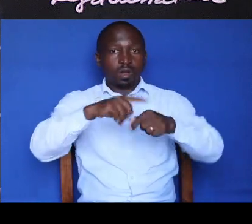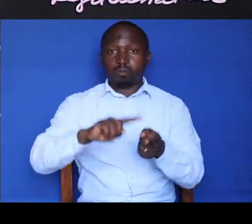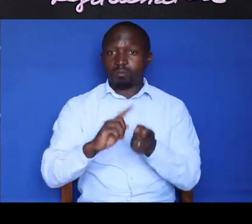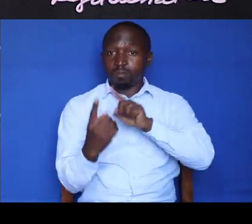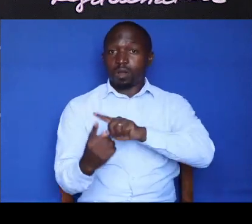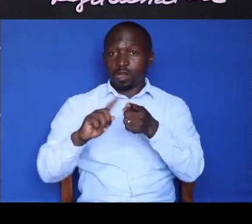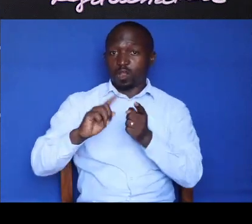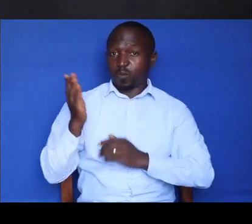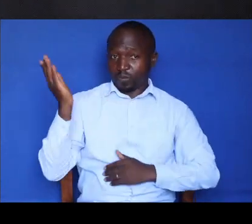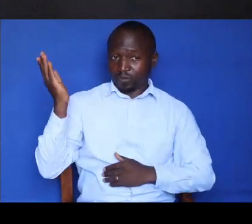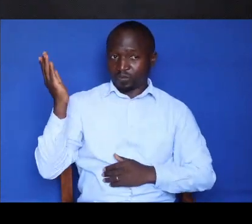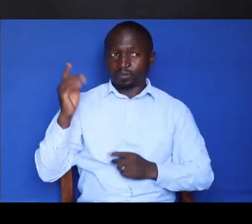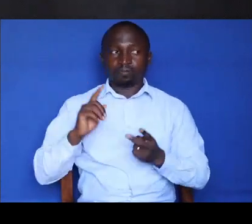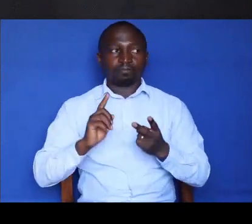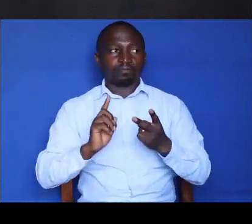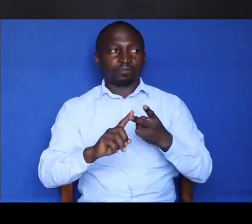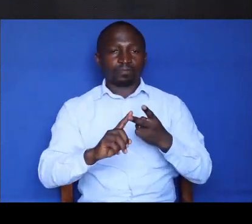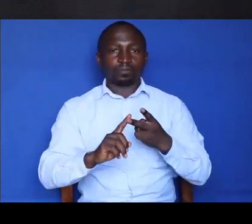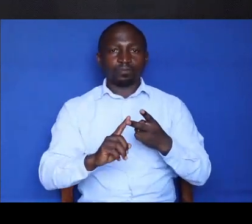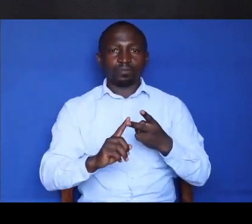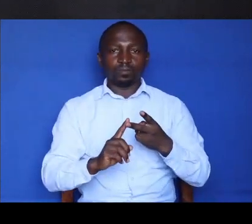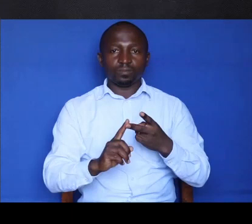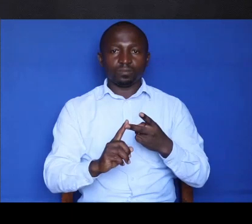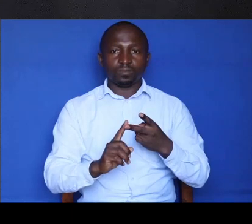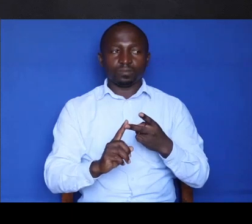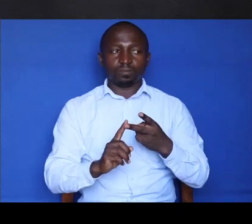rejuvenation. Here we have